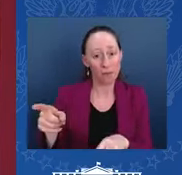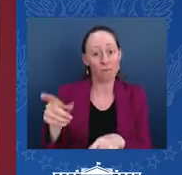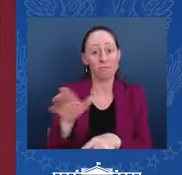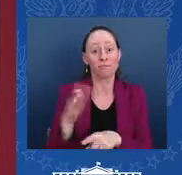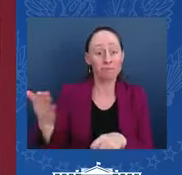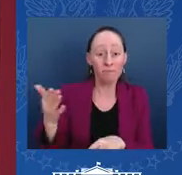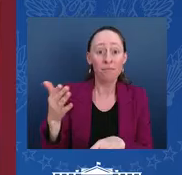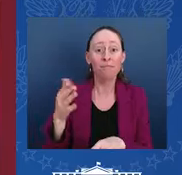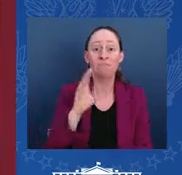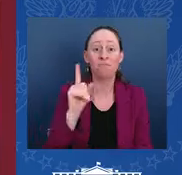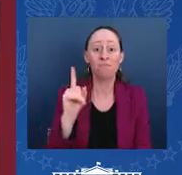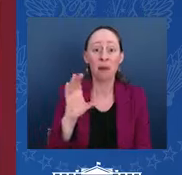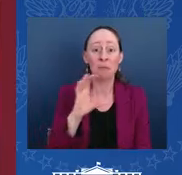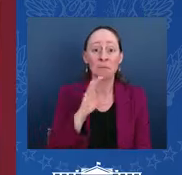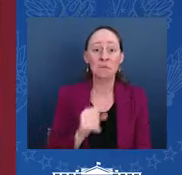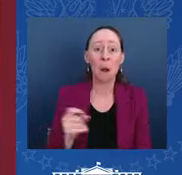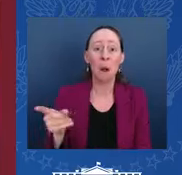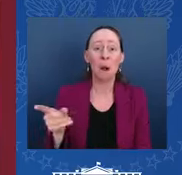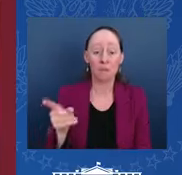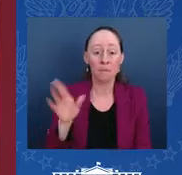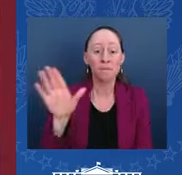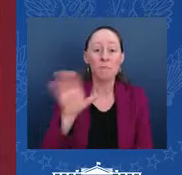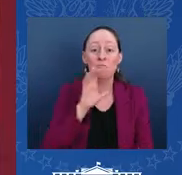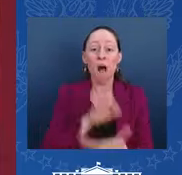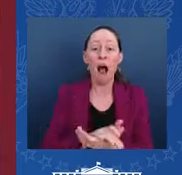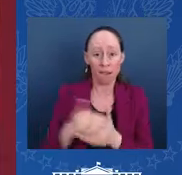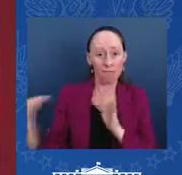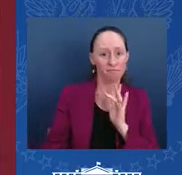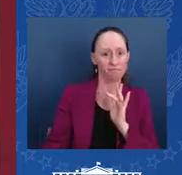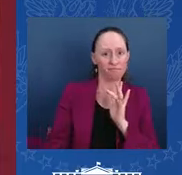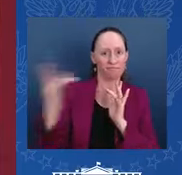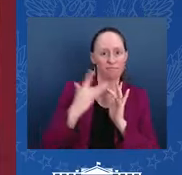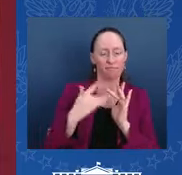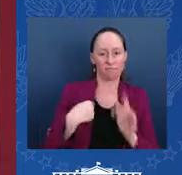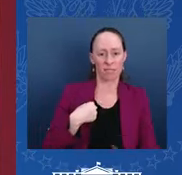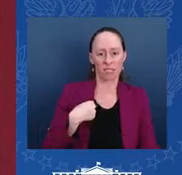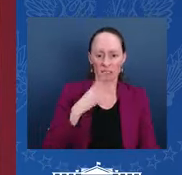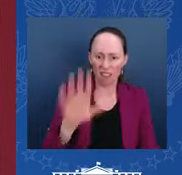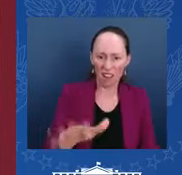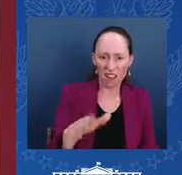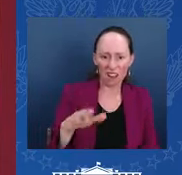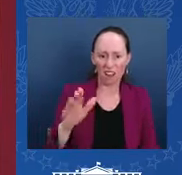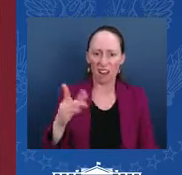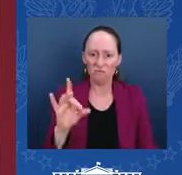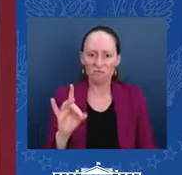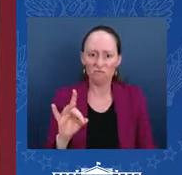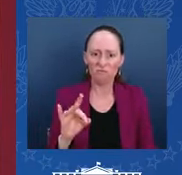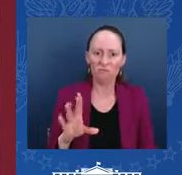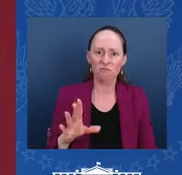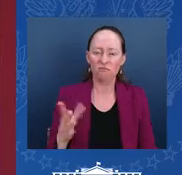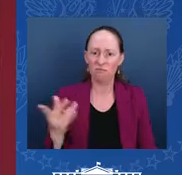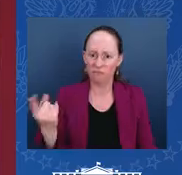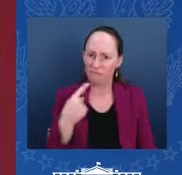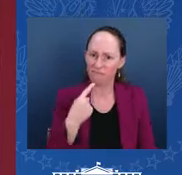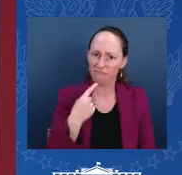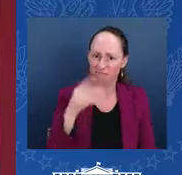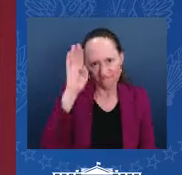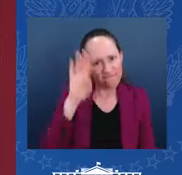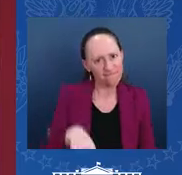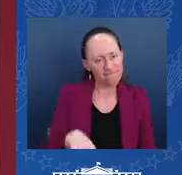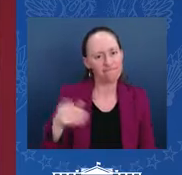from Walter Reed Hospital. She said, Joe, I said, yeah, Nancy. She said, Strom asked me to come out. I'm at the nurse's station with a doctor.